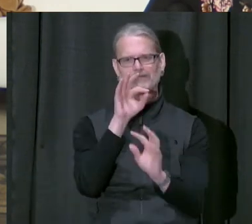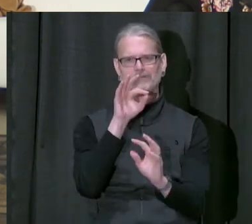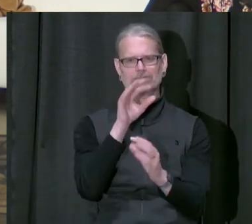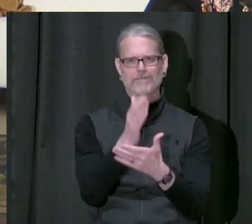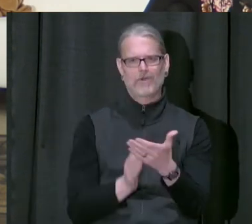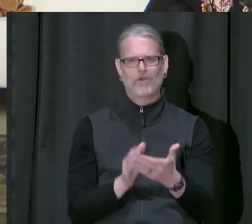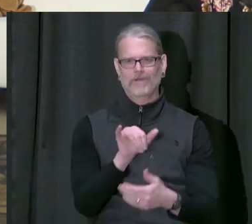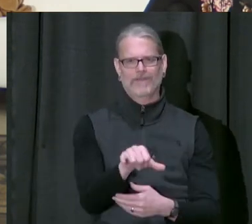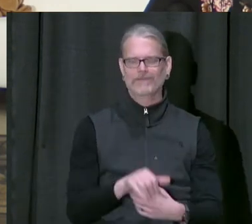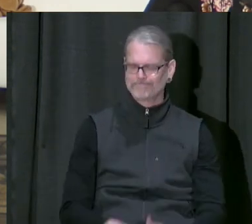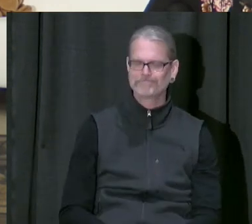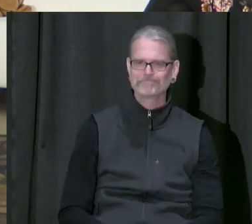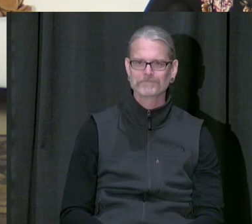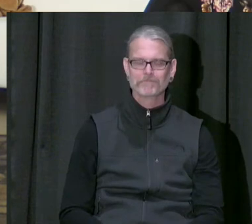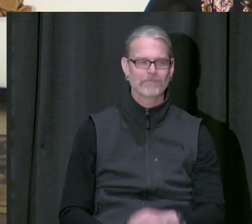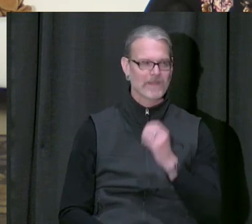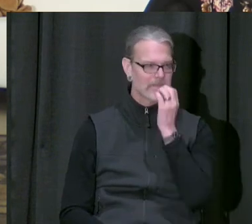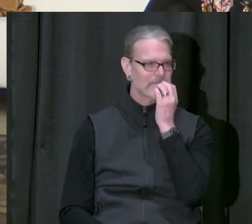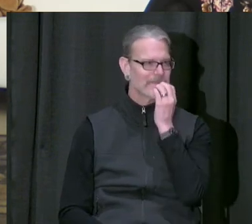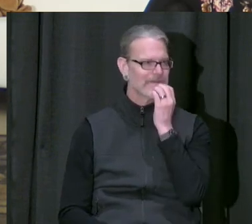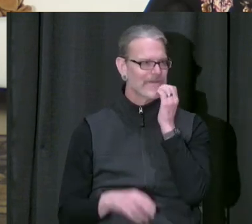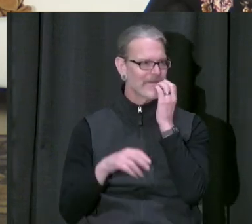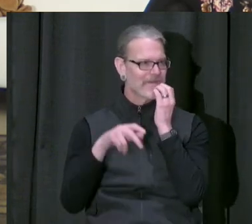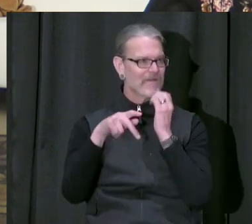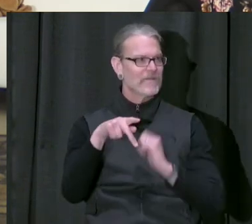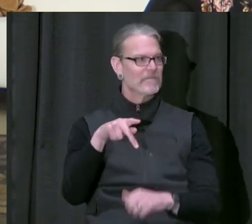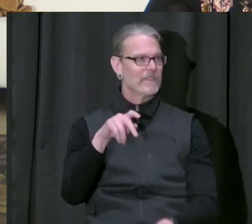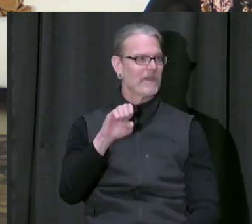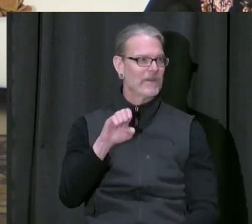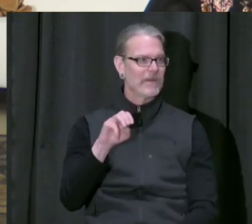that. Pamra, tell us how you came to be